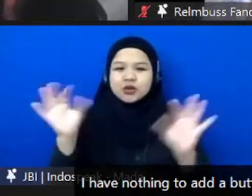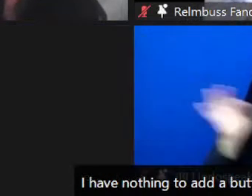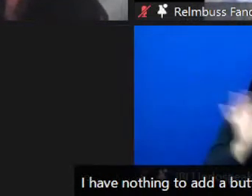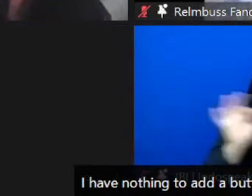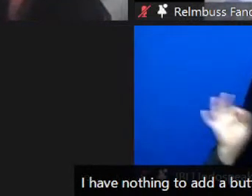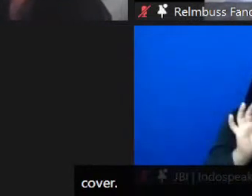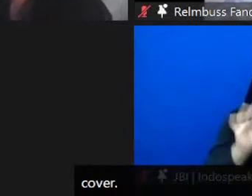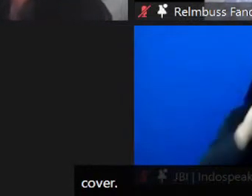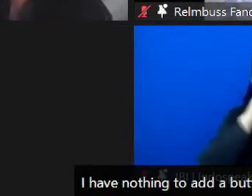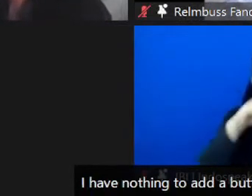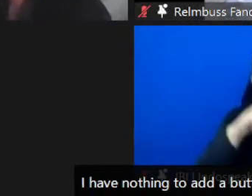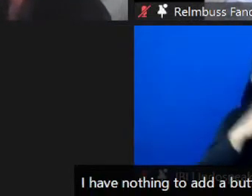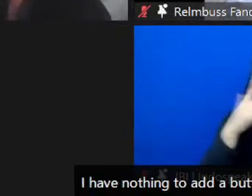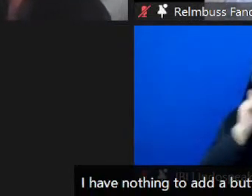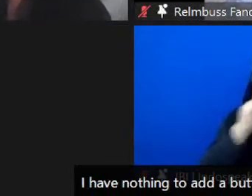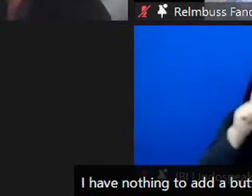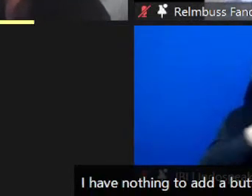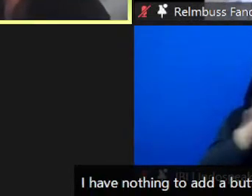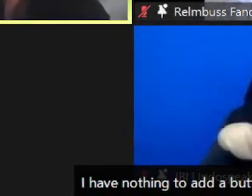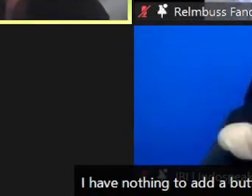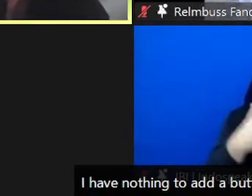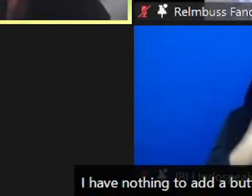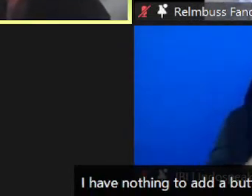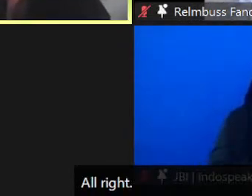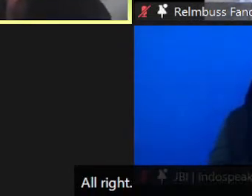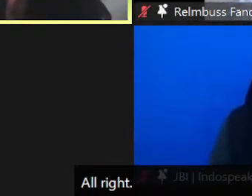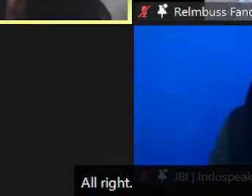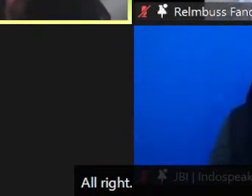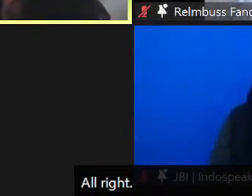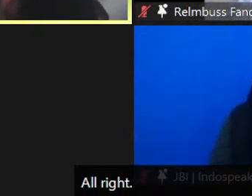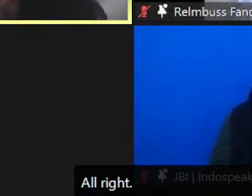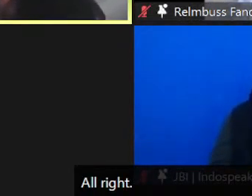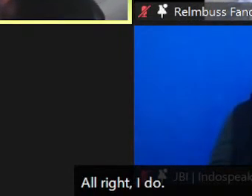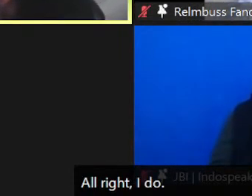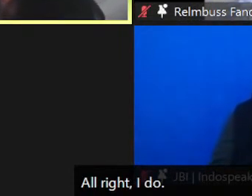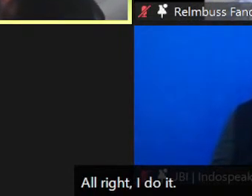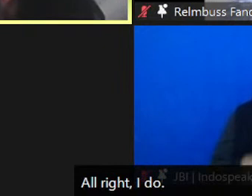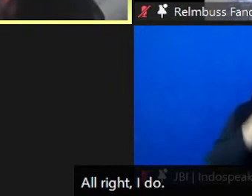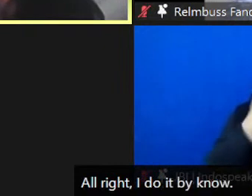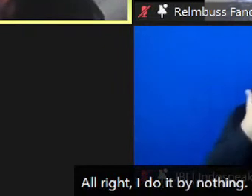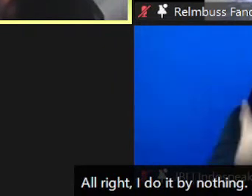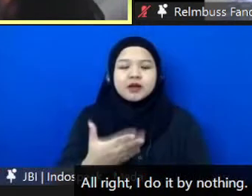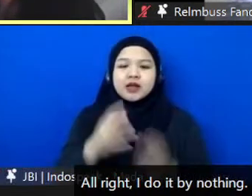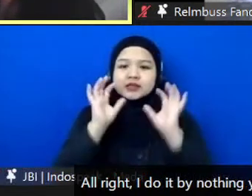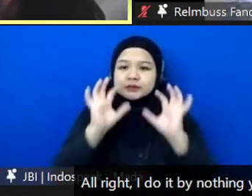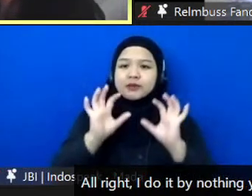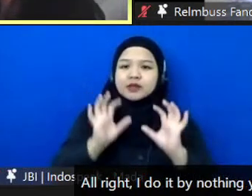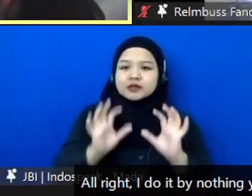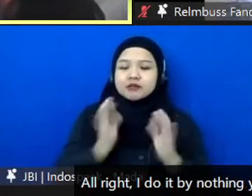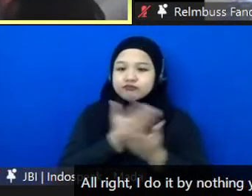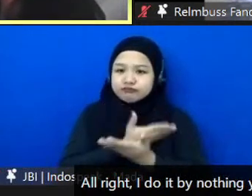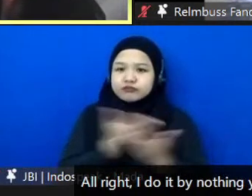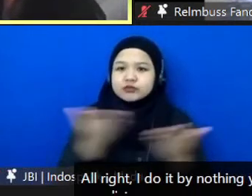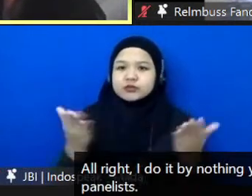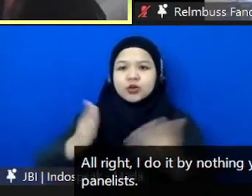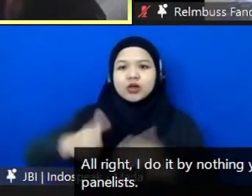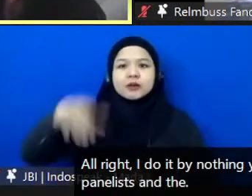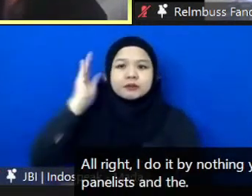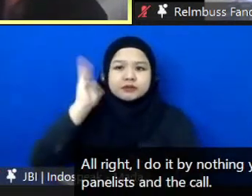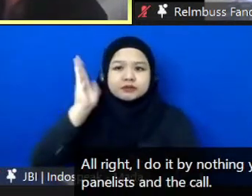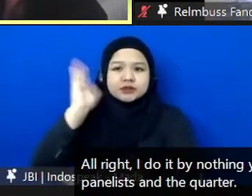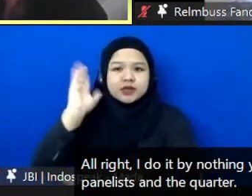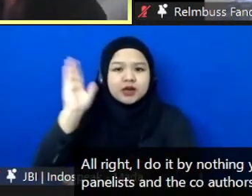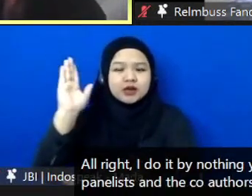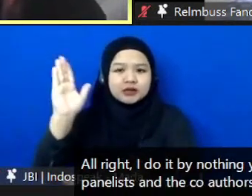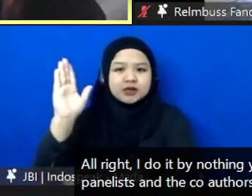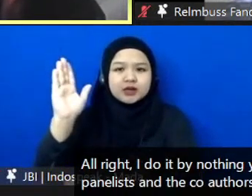has covered it. All right. Terima kasih banyak. Thank you very much for all the panelists and the co-authors